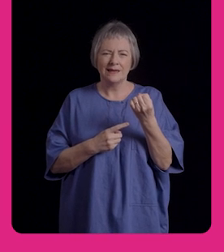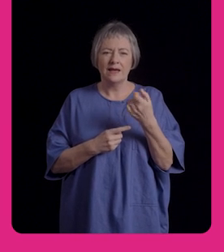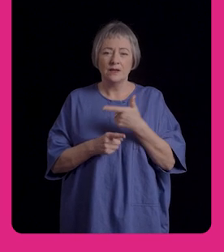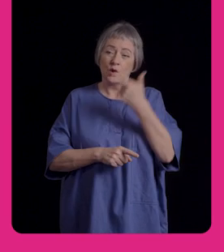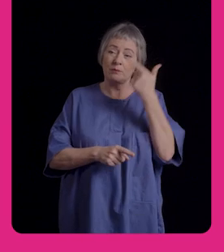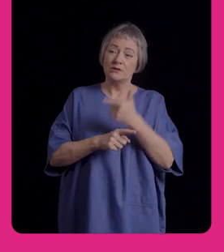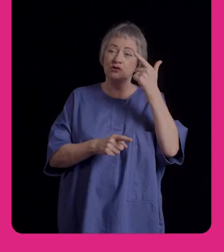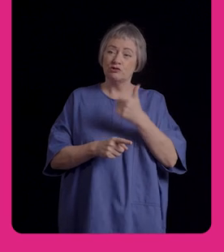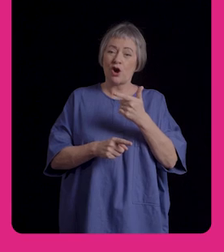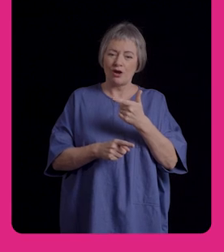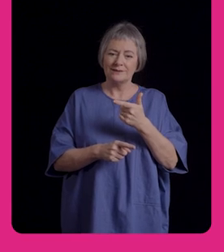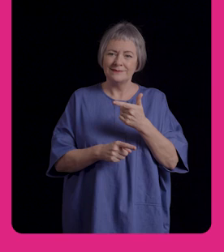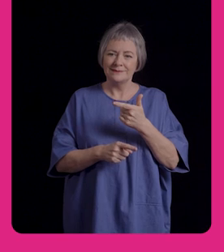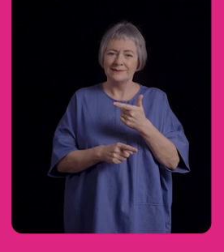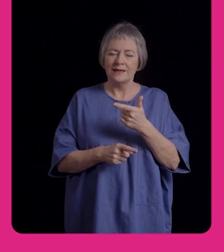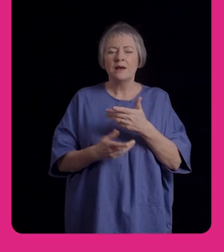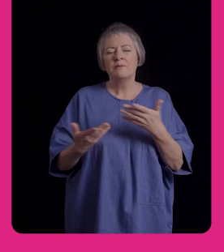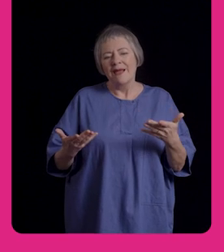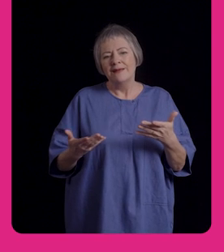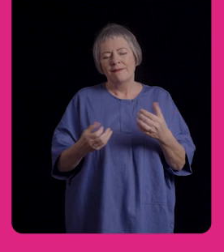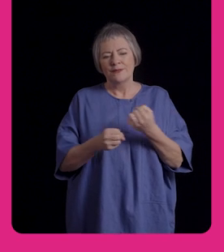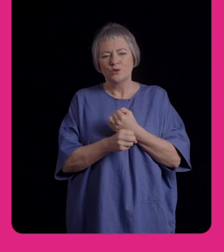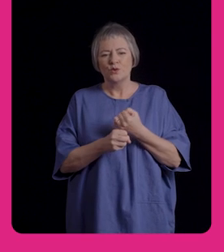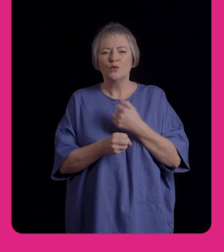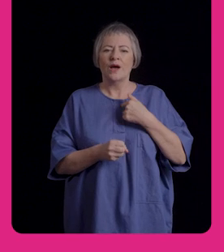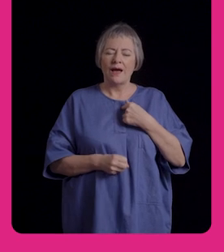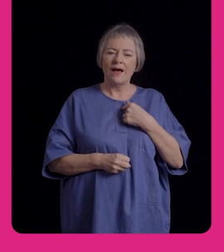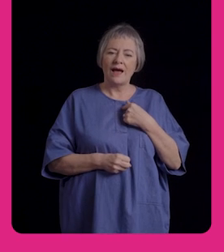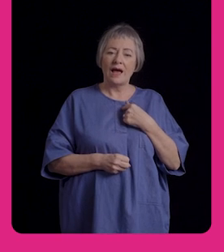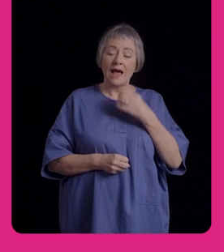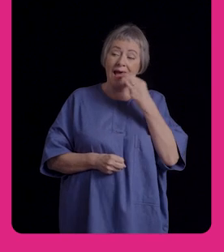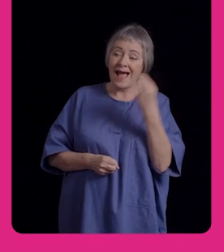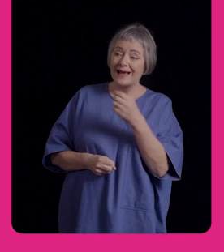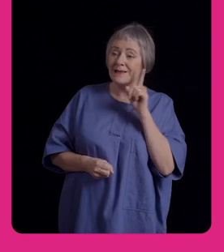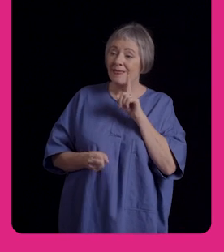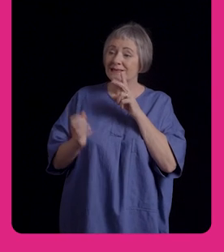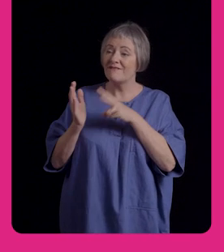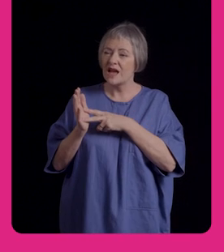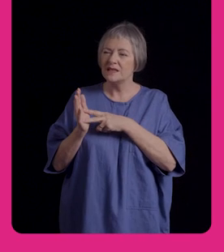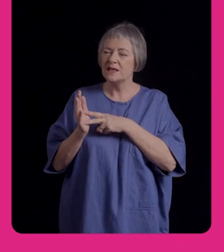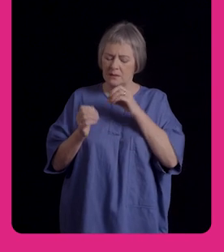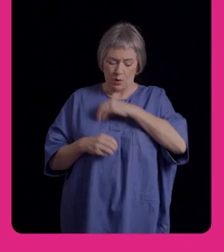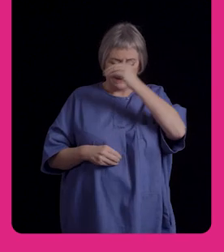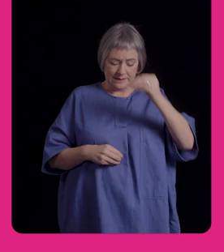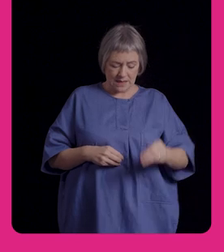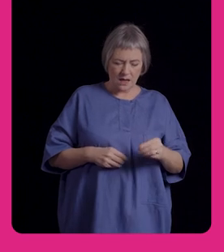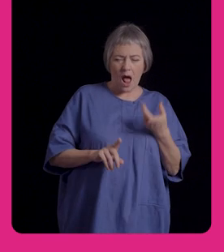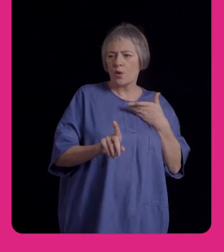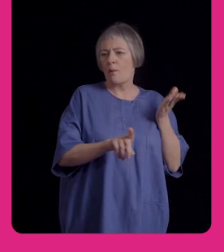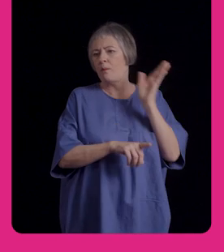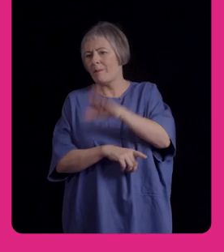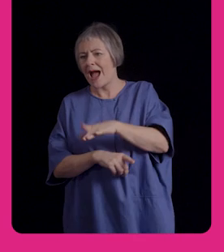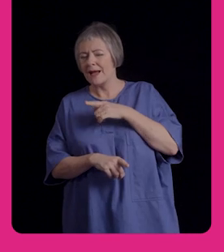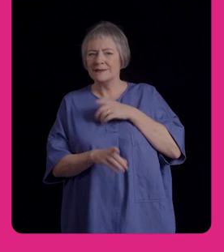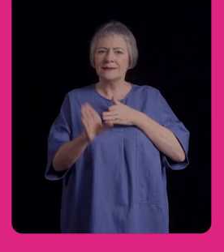be shot by a firing squad if I've got anything to do. But like, I'm still like, ask Lady Vex to put me down. I'm going to go back and get George because I reckon it's